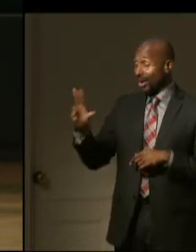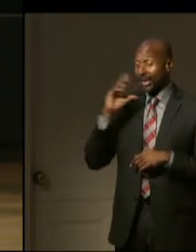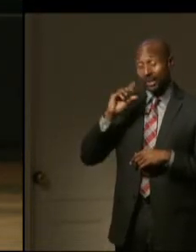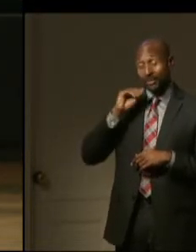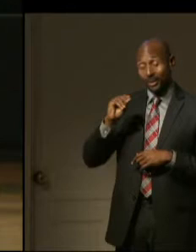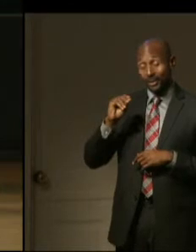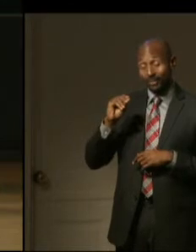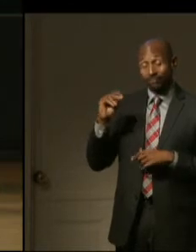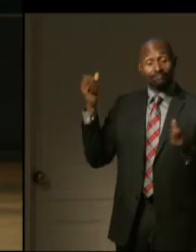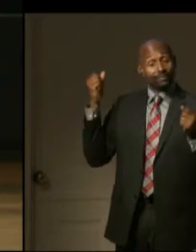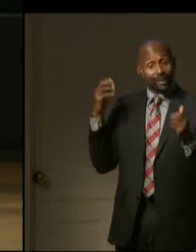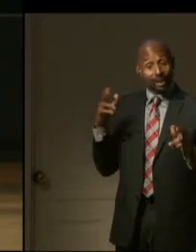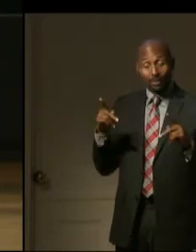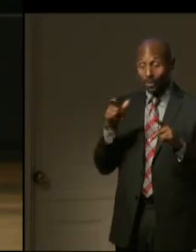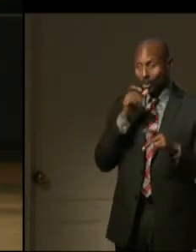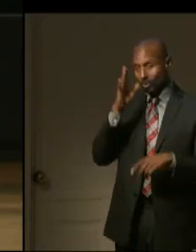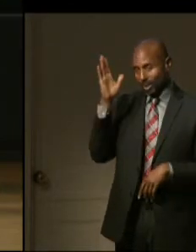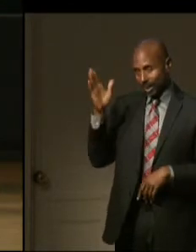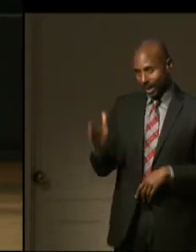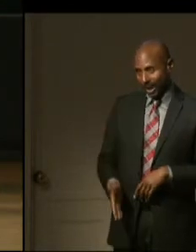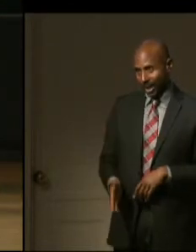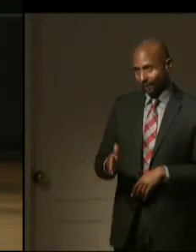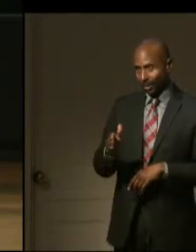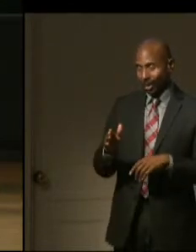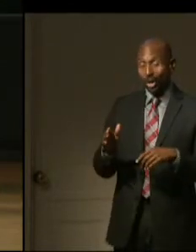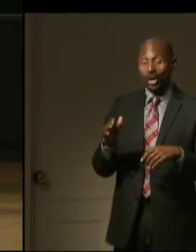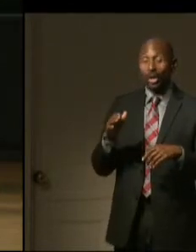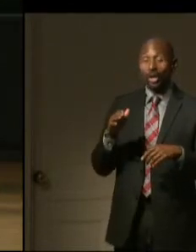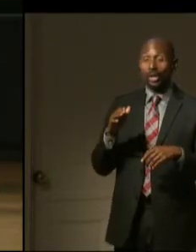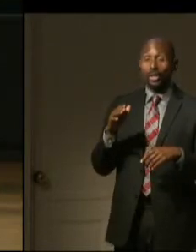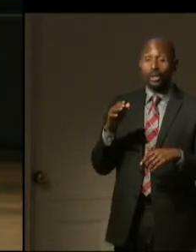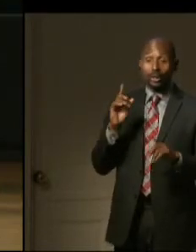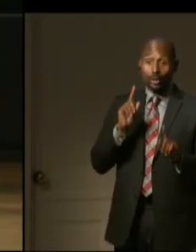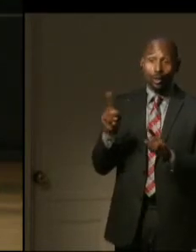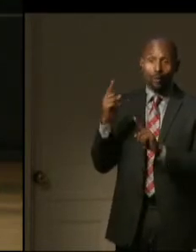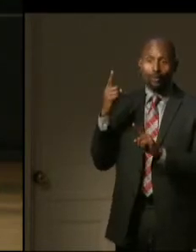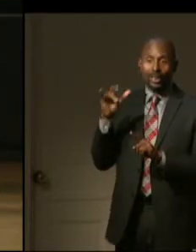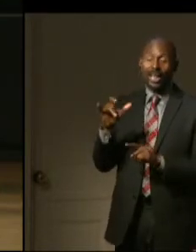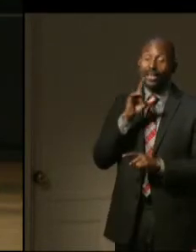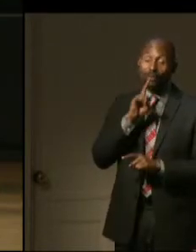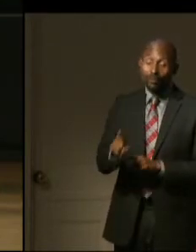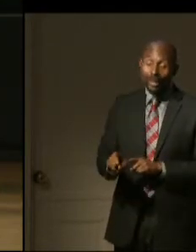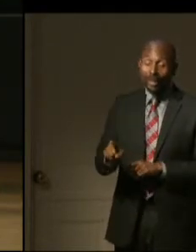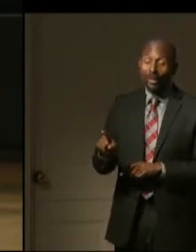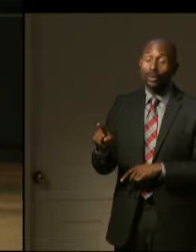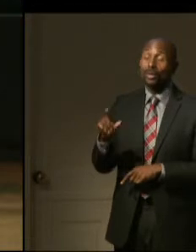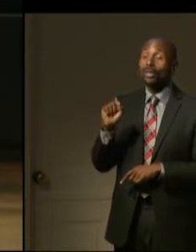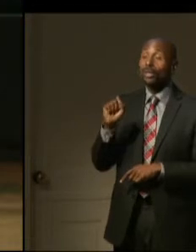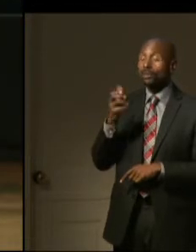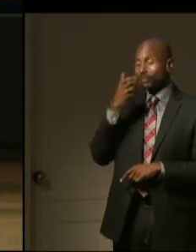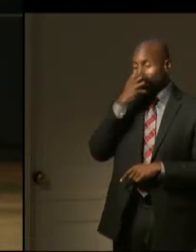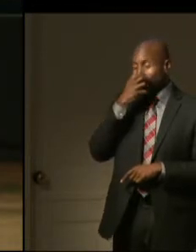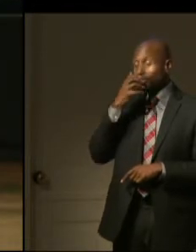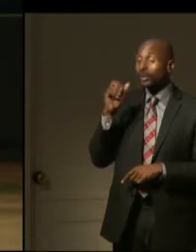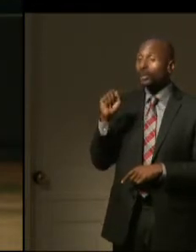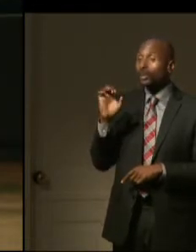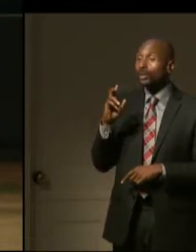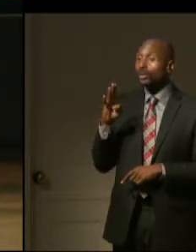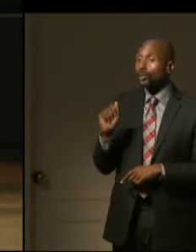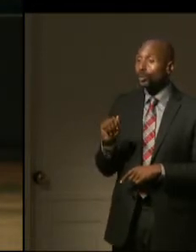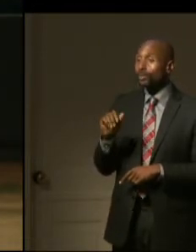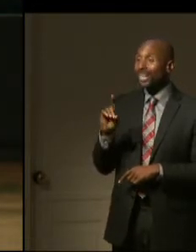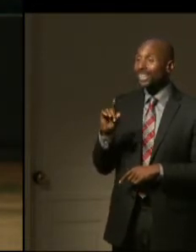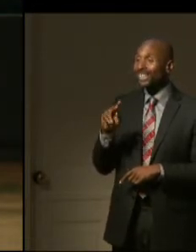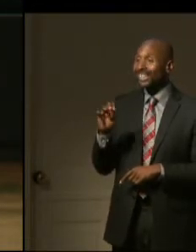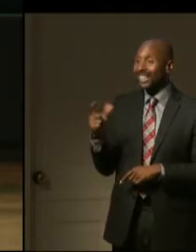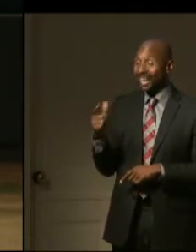who are never going to have that real life experience of scuba diving can do it digitally.